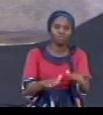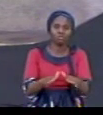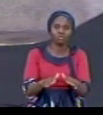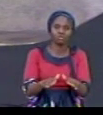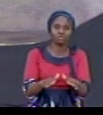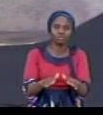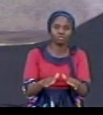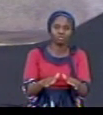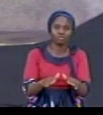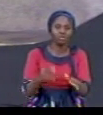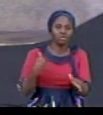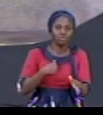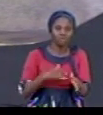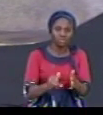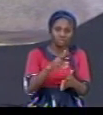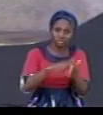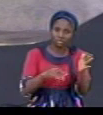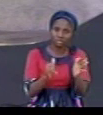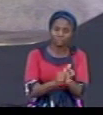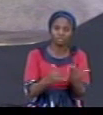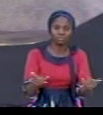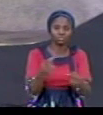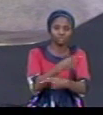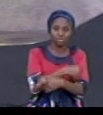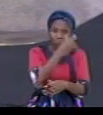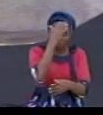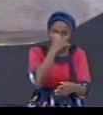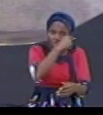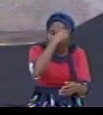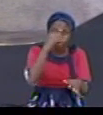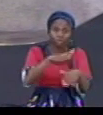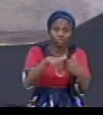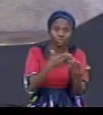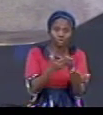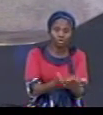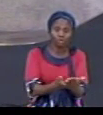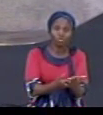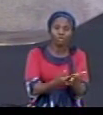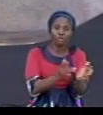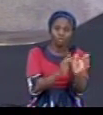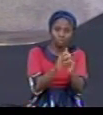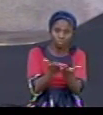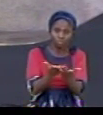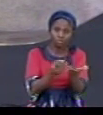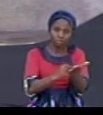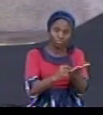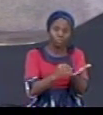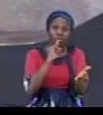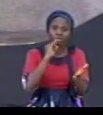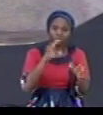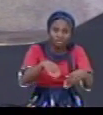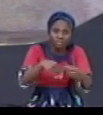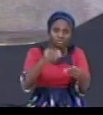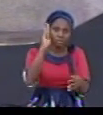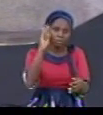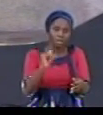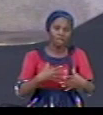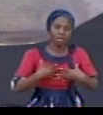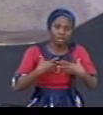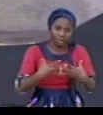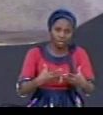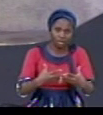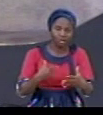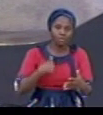is given by inspiration. But we don't observe that today because we're